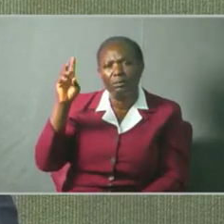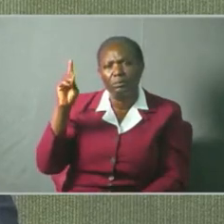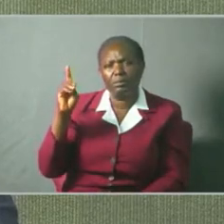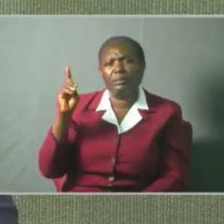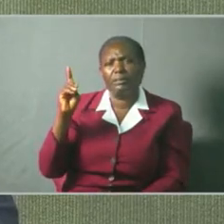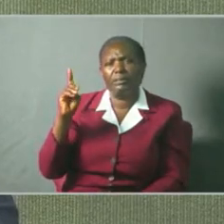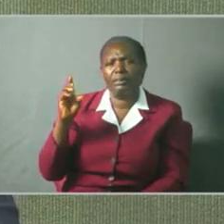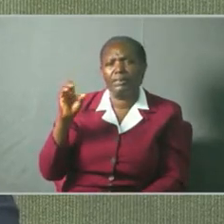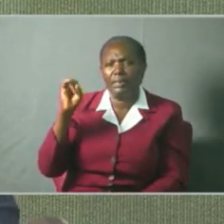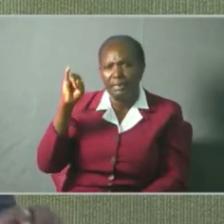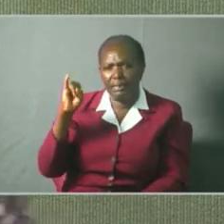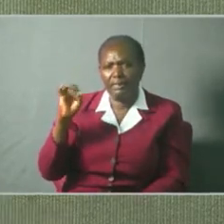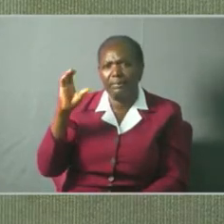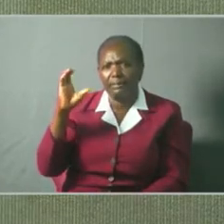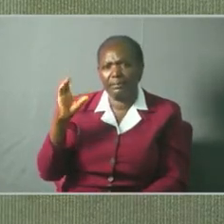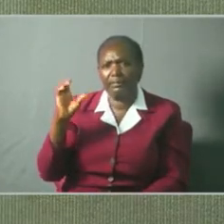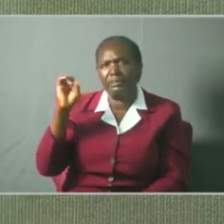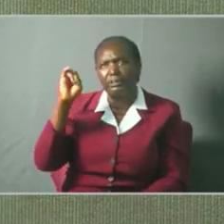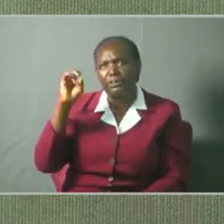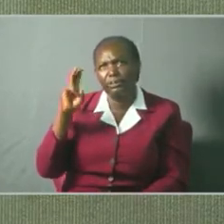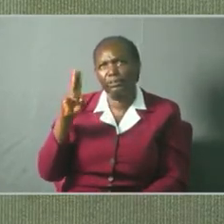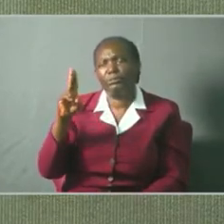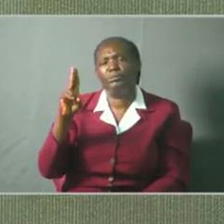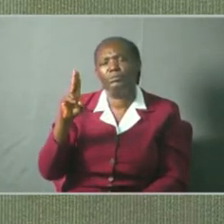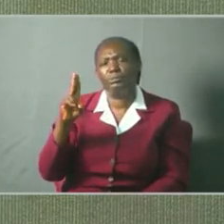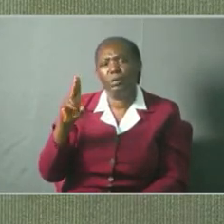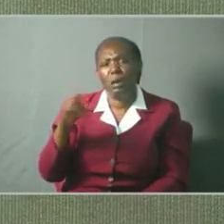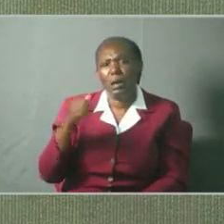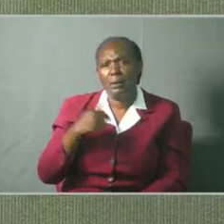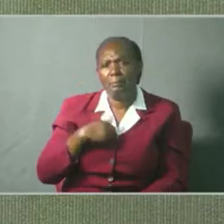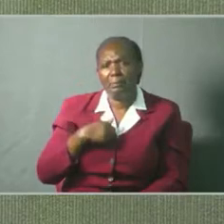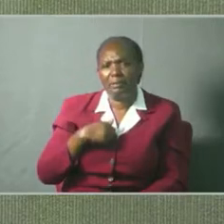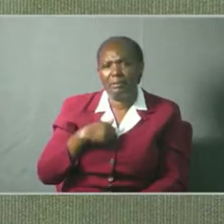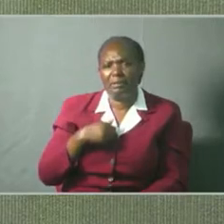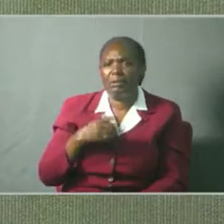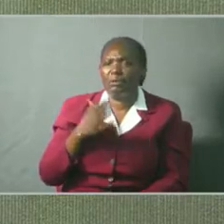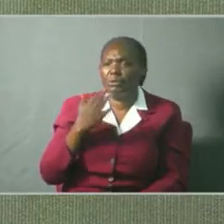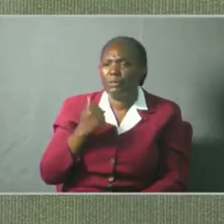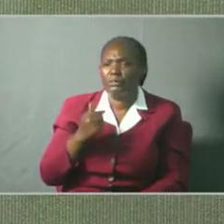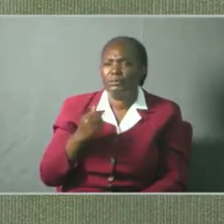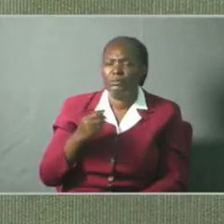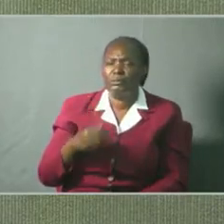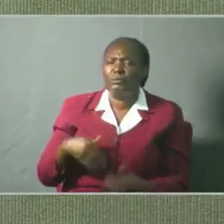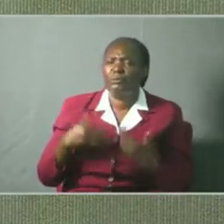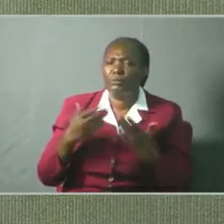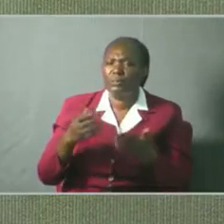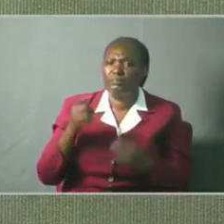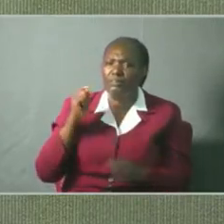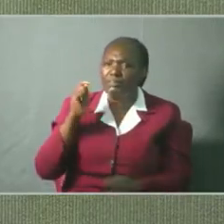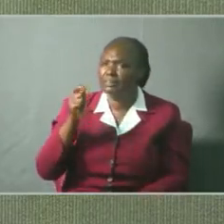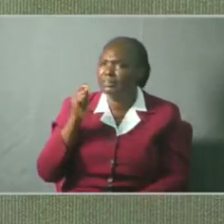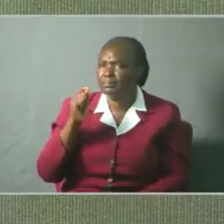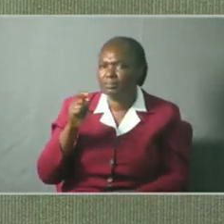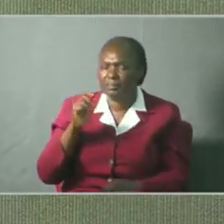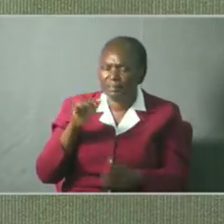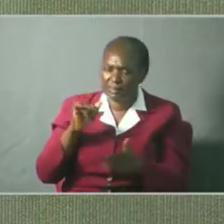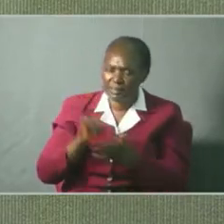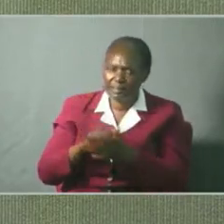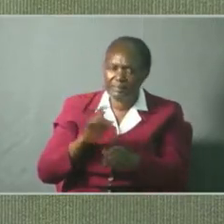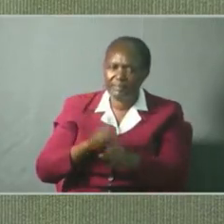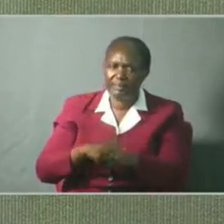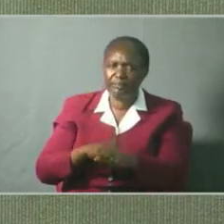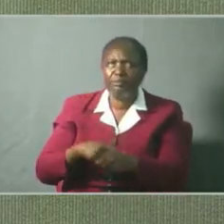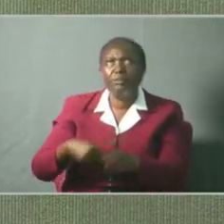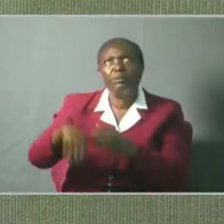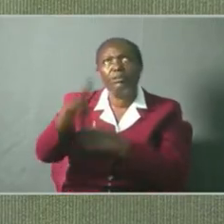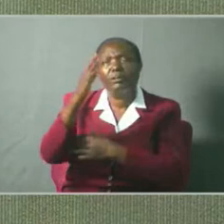and got all that kind of treatment. But I want to give testimony that at that time, God gave me the